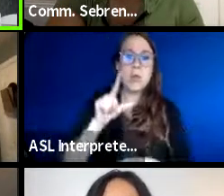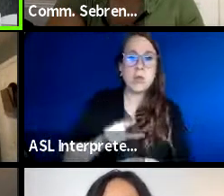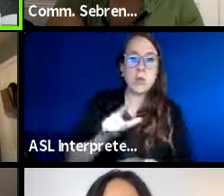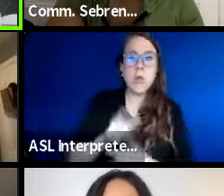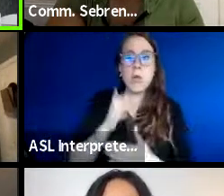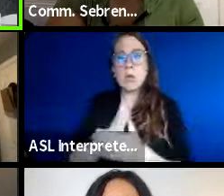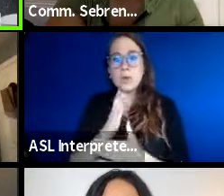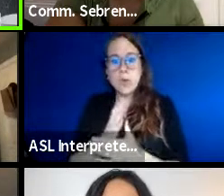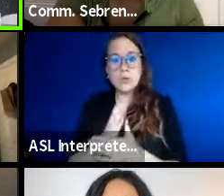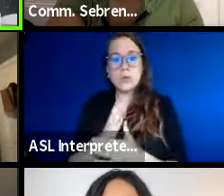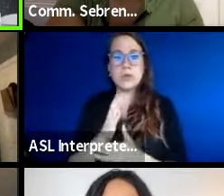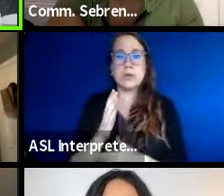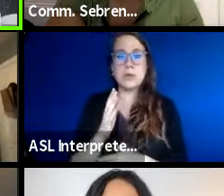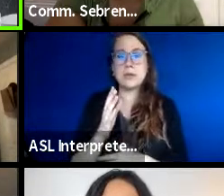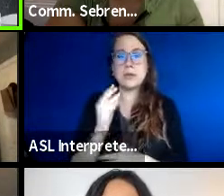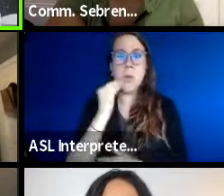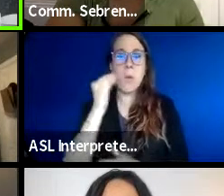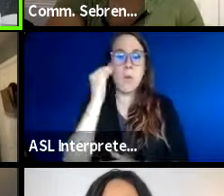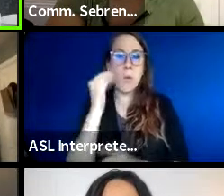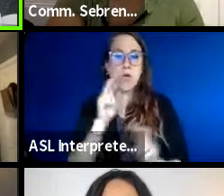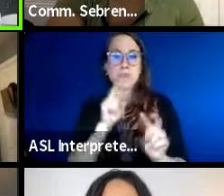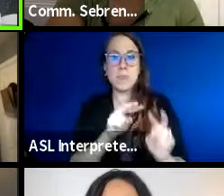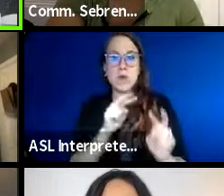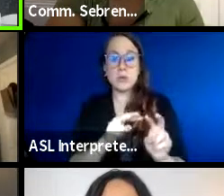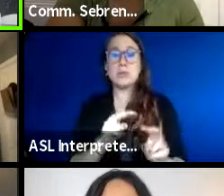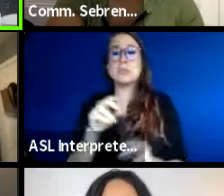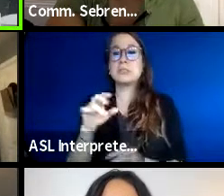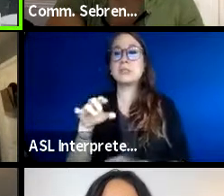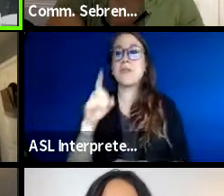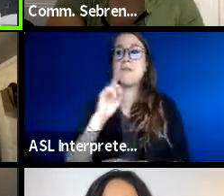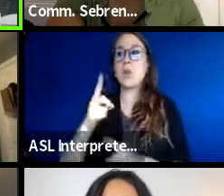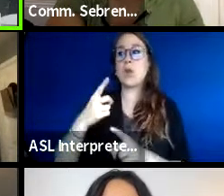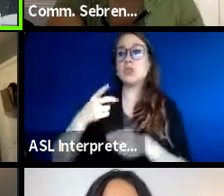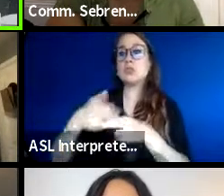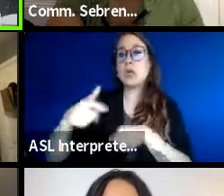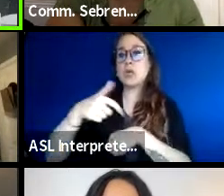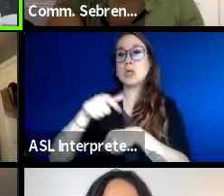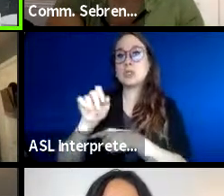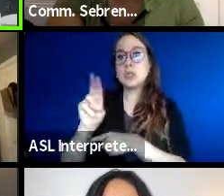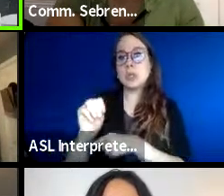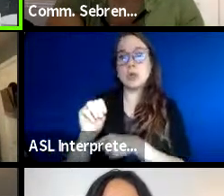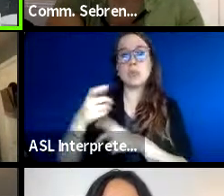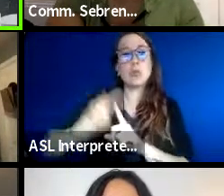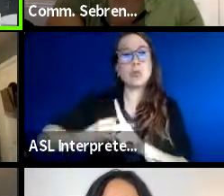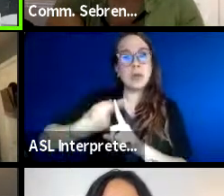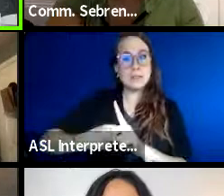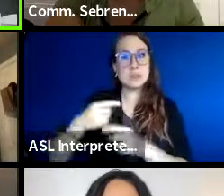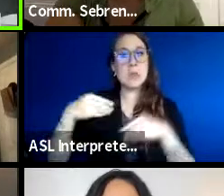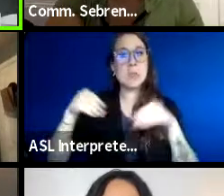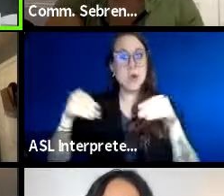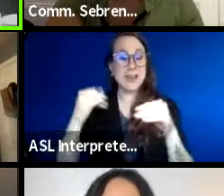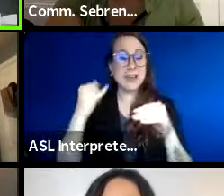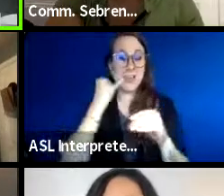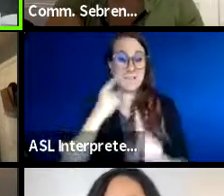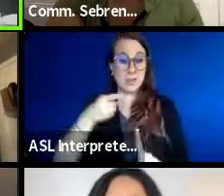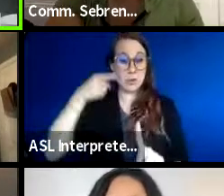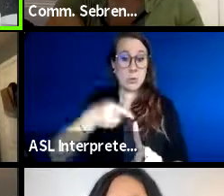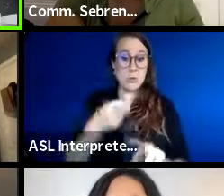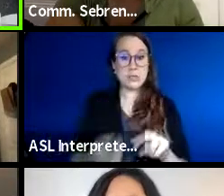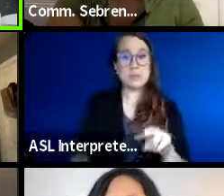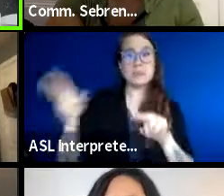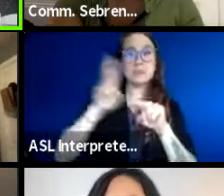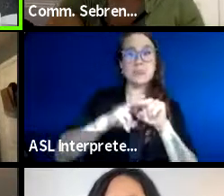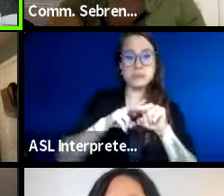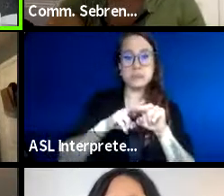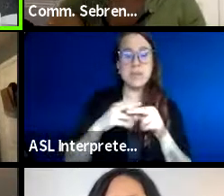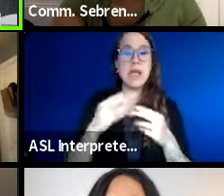income homeowners to participate in the short-term rental market, if the goal of the program is to actually increase housing supply in the